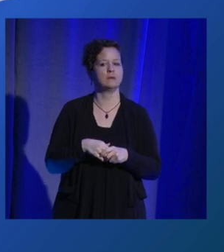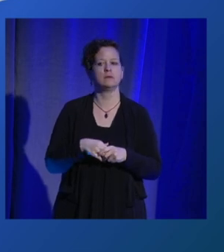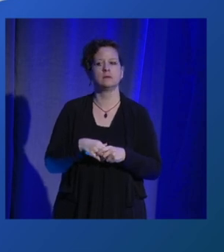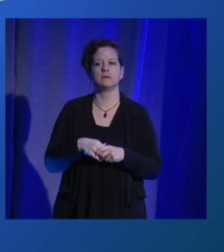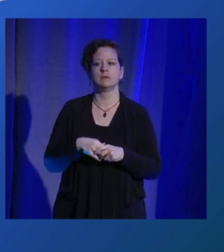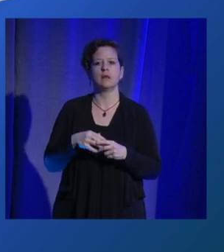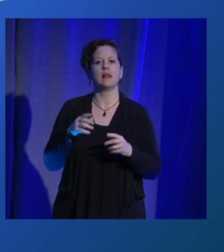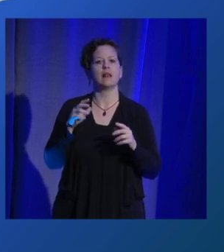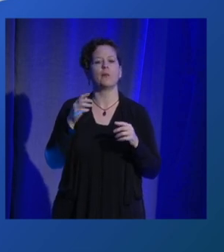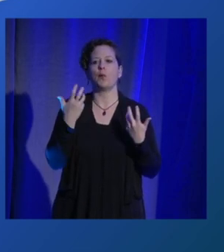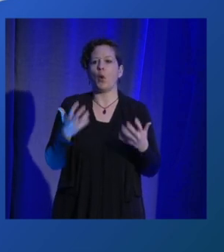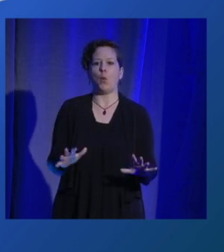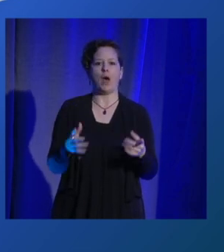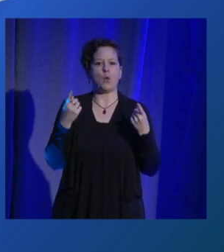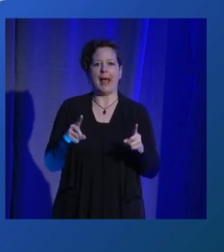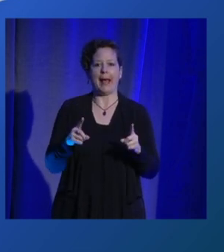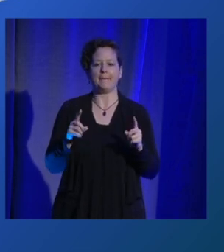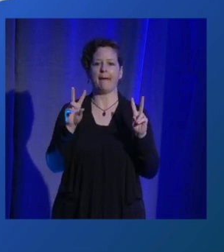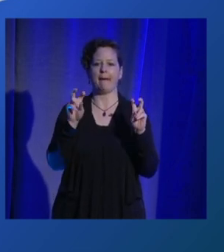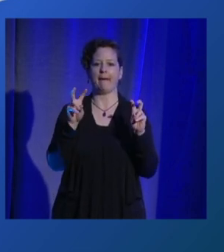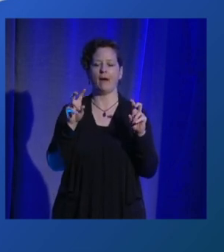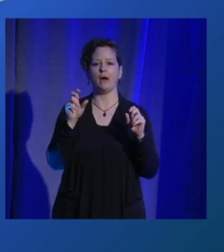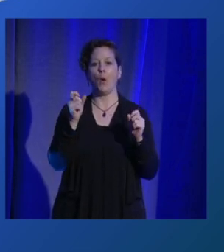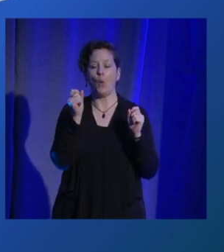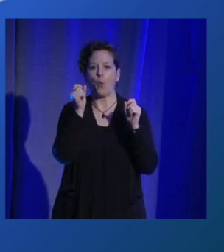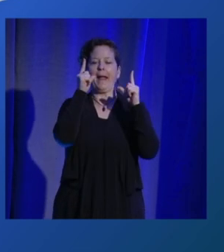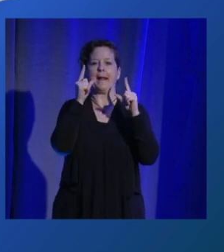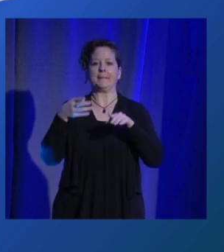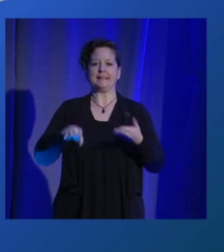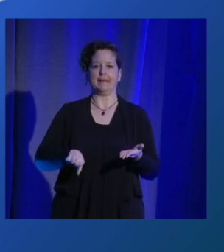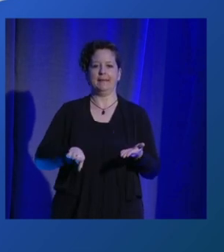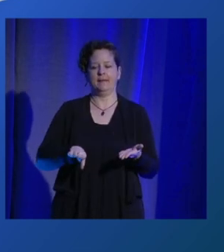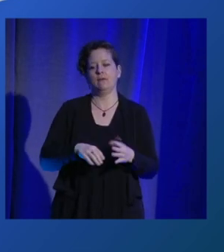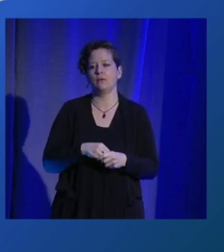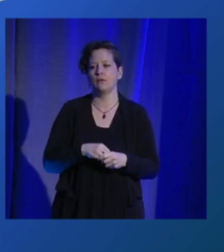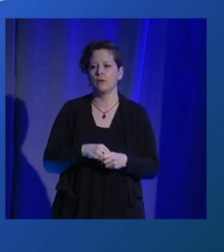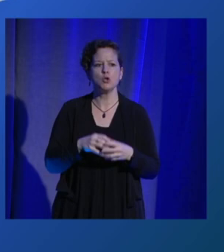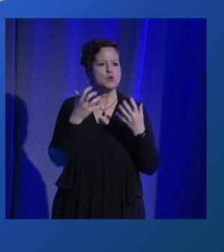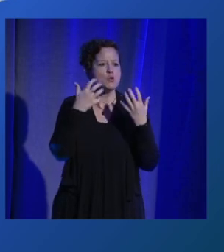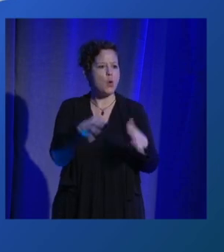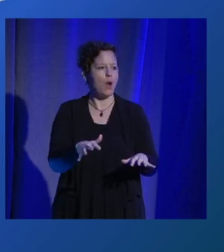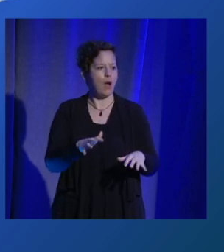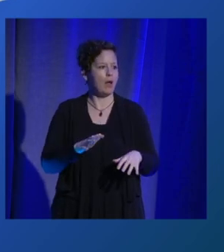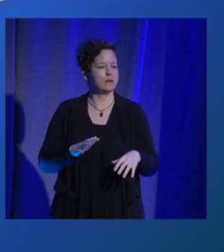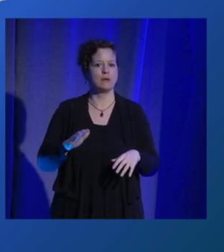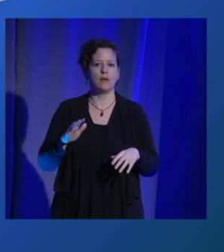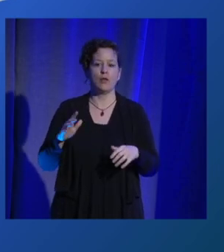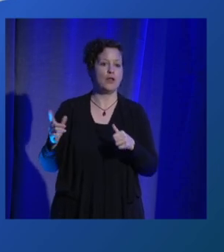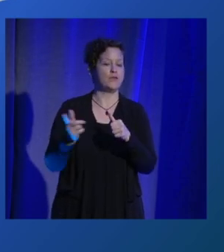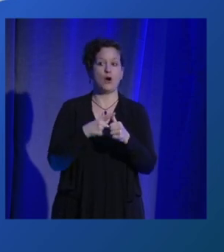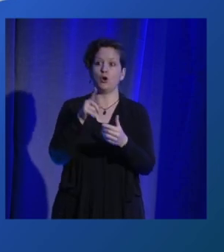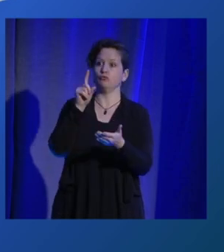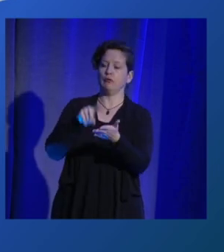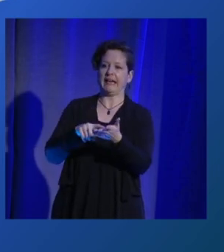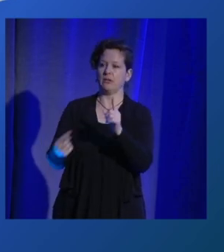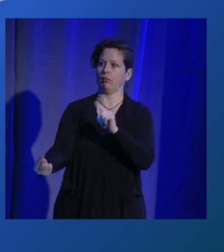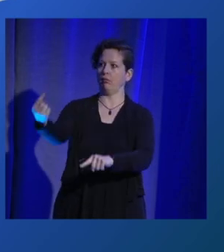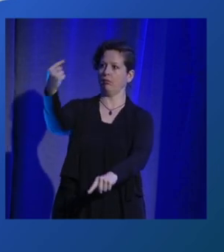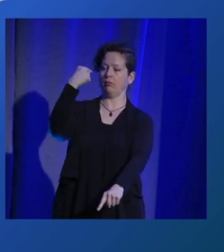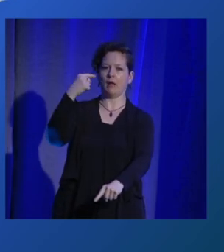up dead you do not want to find your first understanding of the of the world is when the missile is striking your